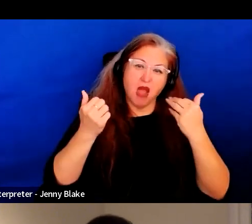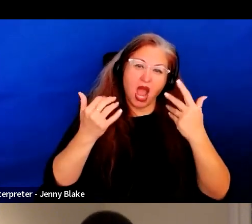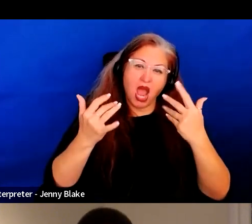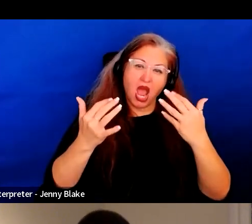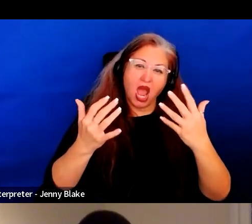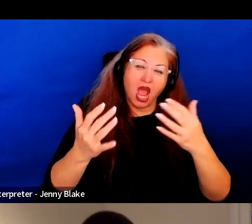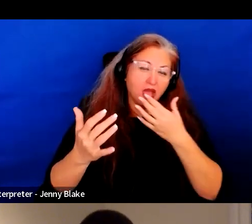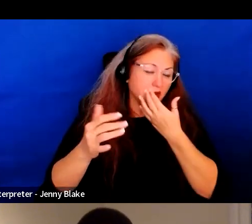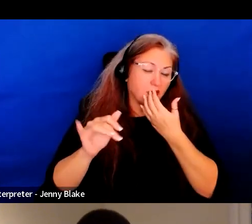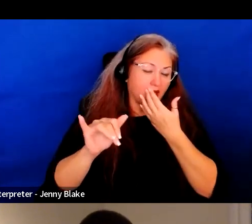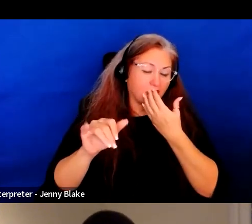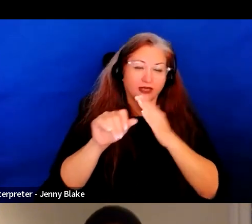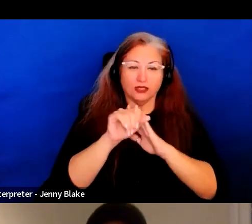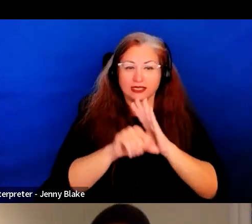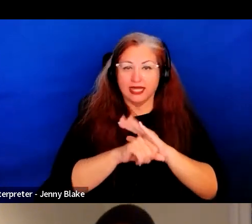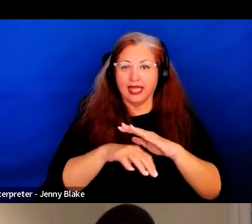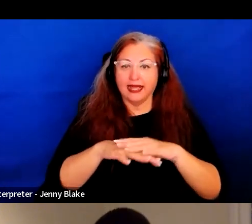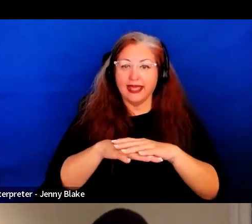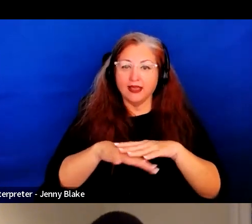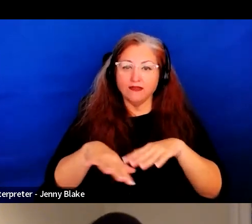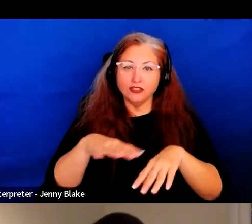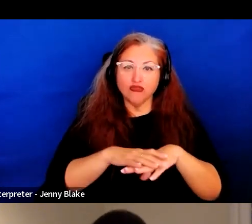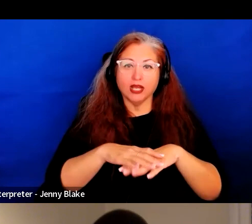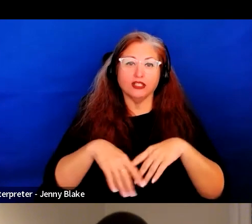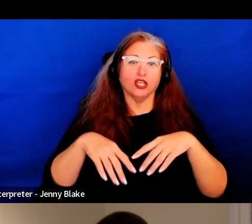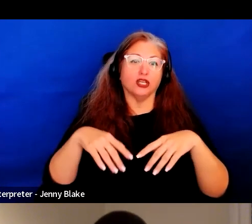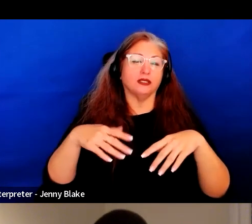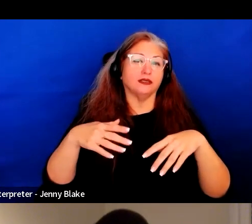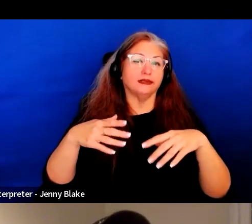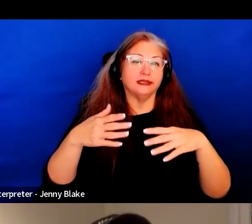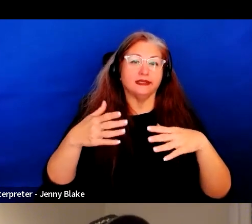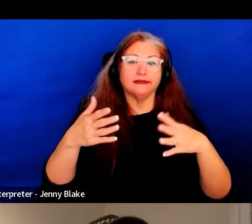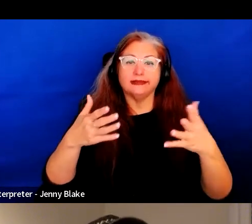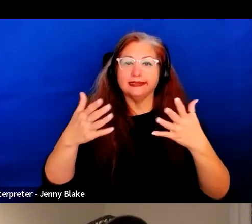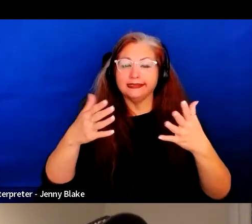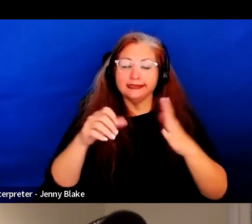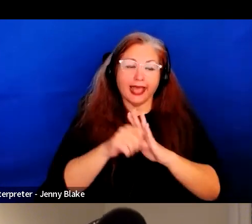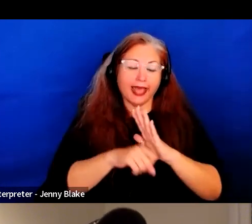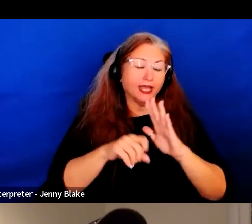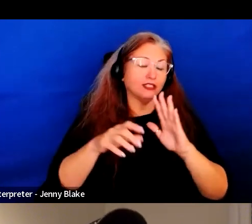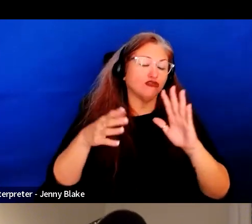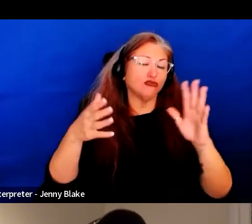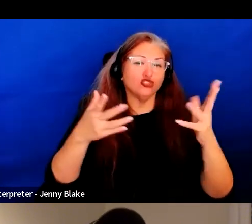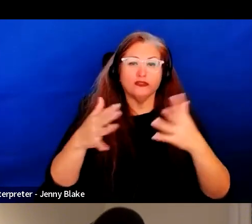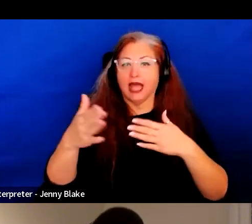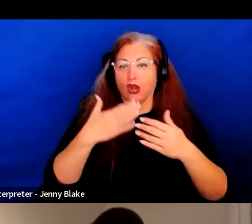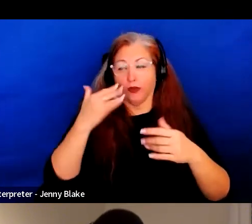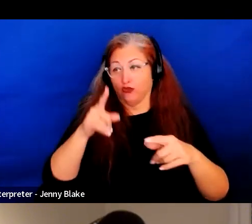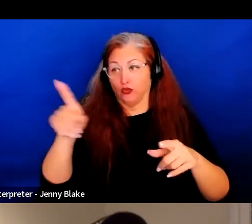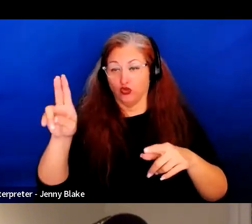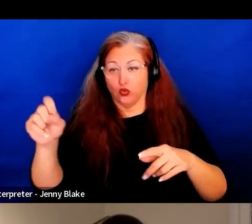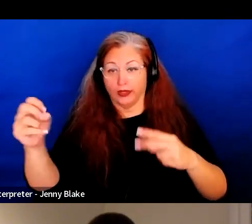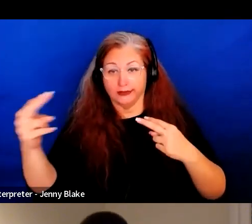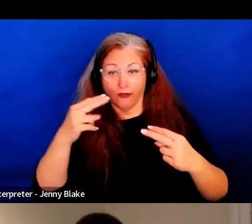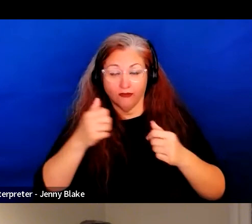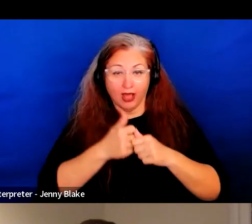state infrastructure, so much in terms of services, you know, and I mean, and again, don't know how much everyone's been following this in the US, but, you know,